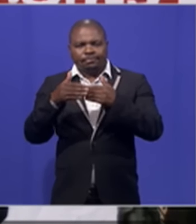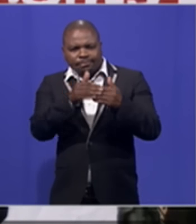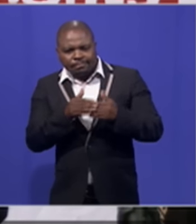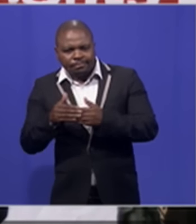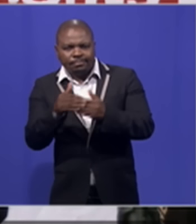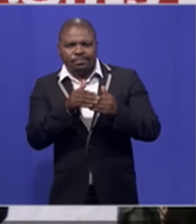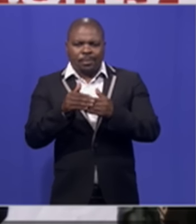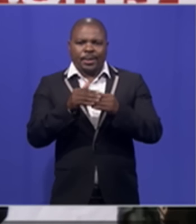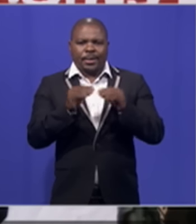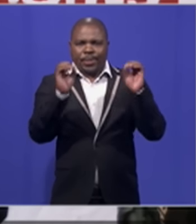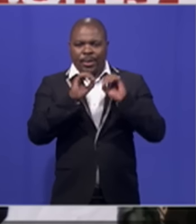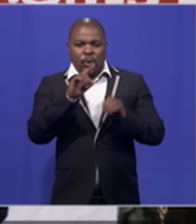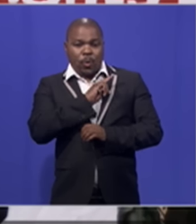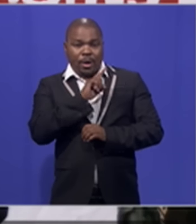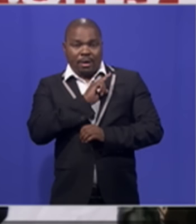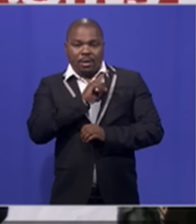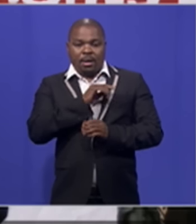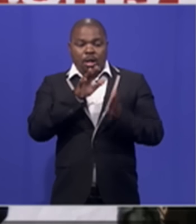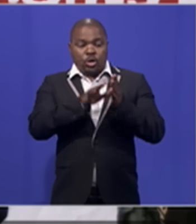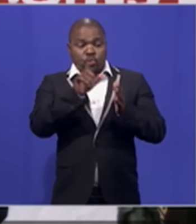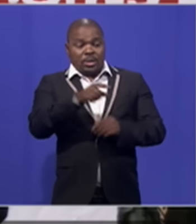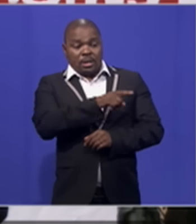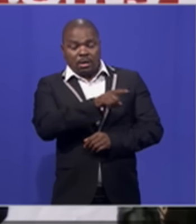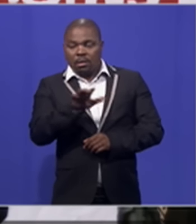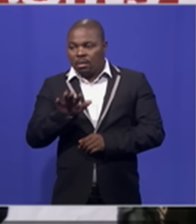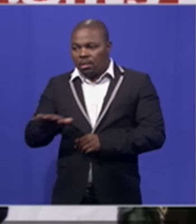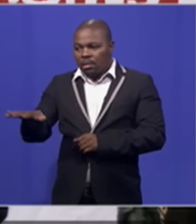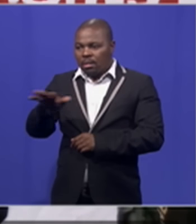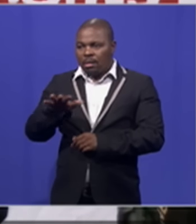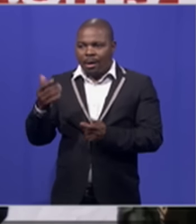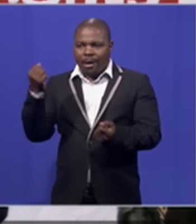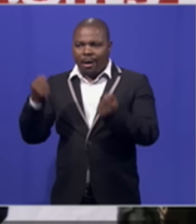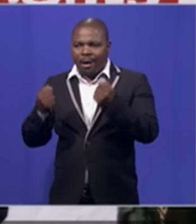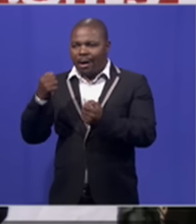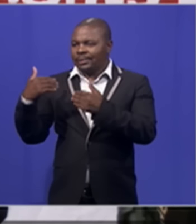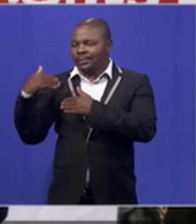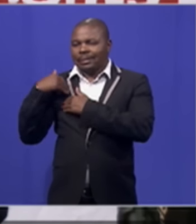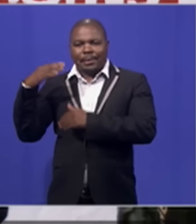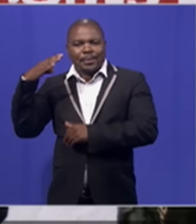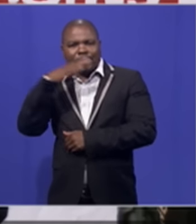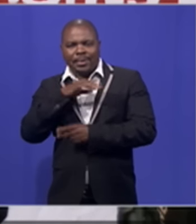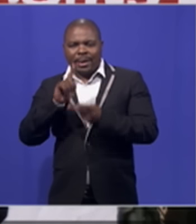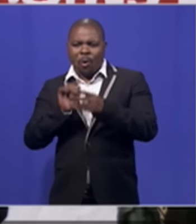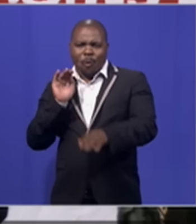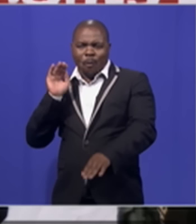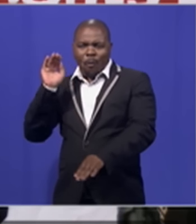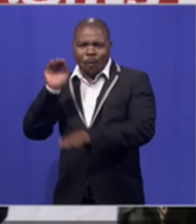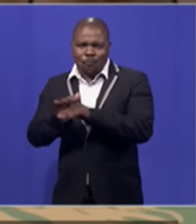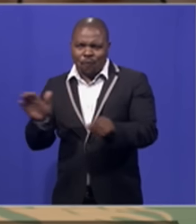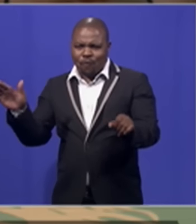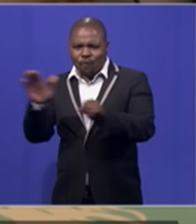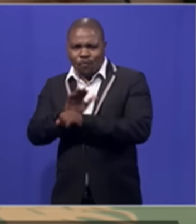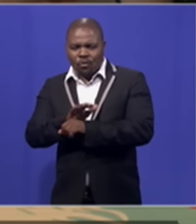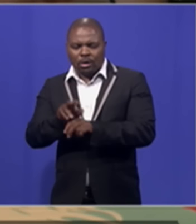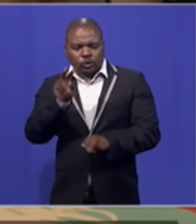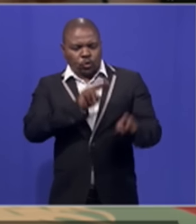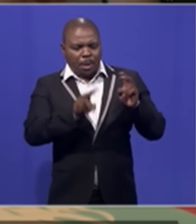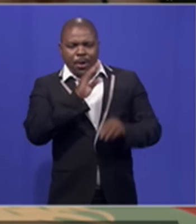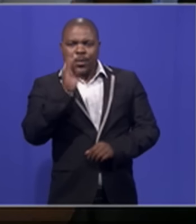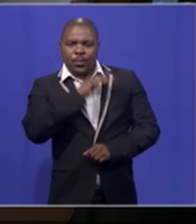persons, given the exposure of learners to unsafe vehicles, overloading, and lack of supervision.